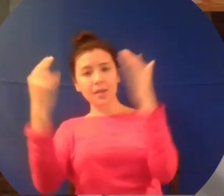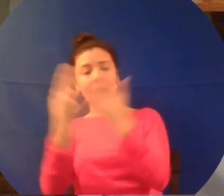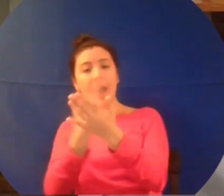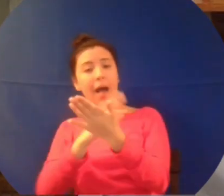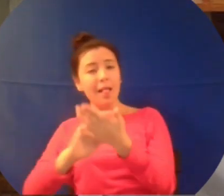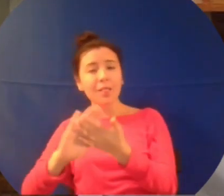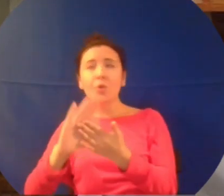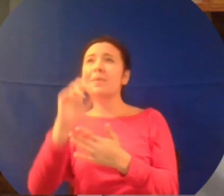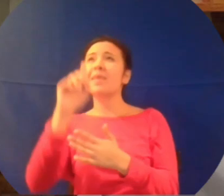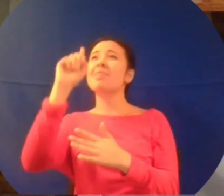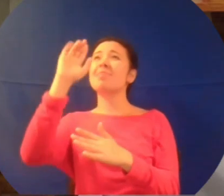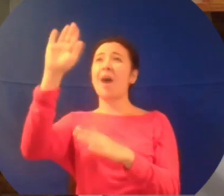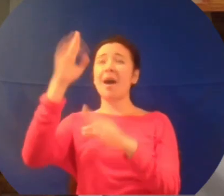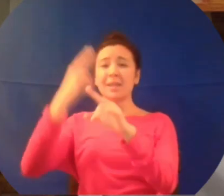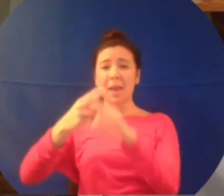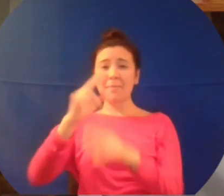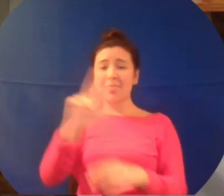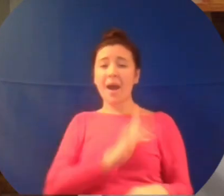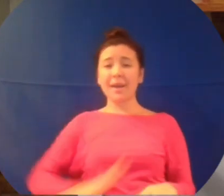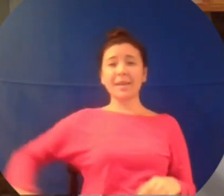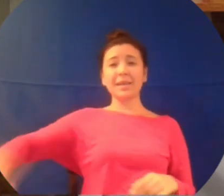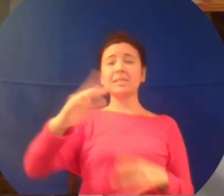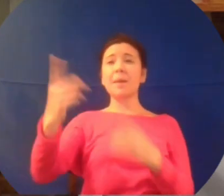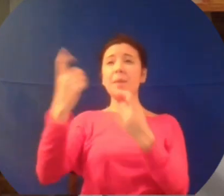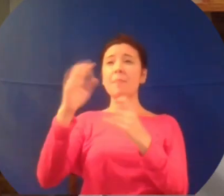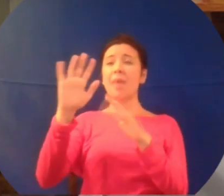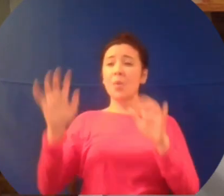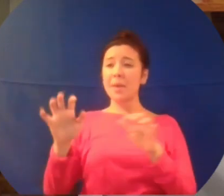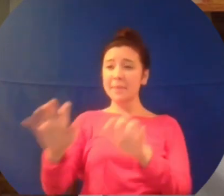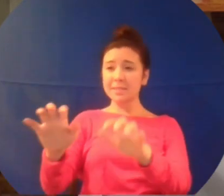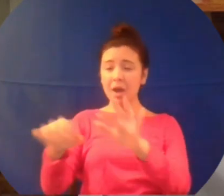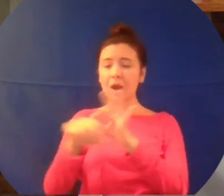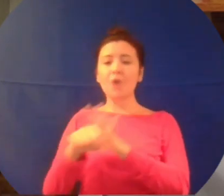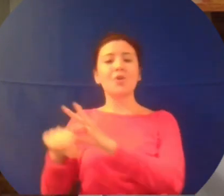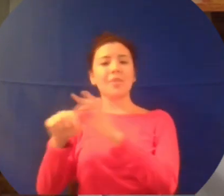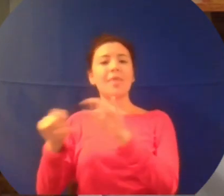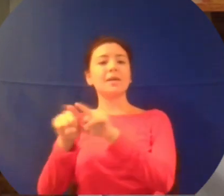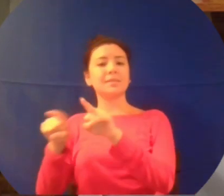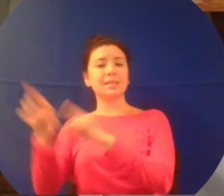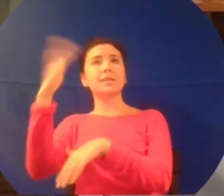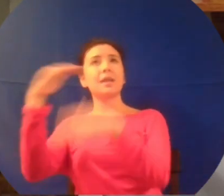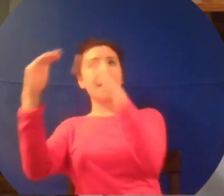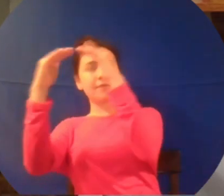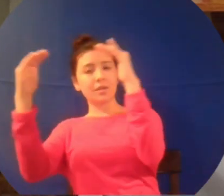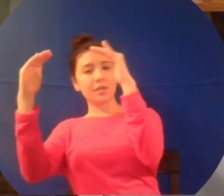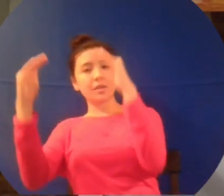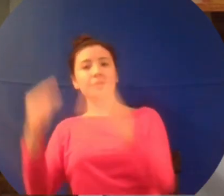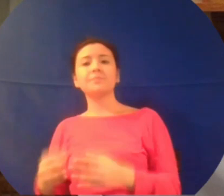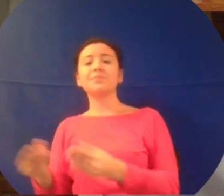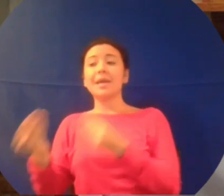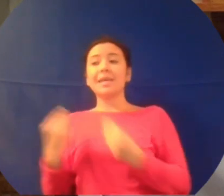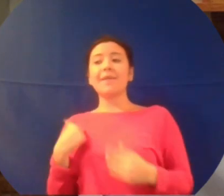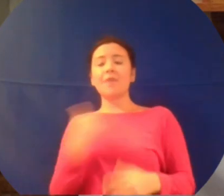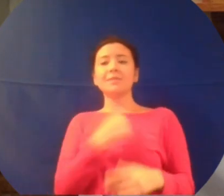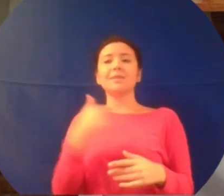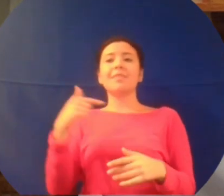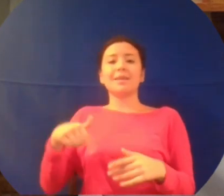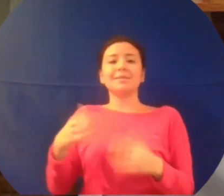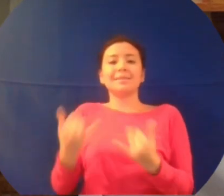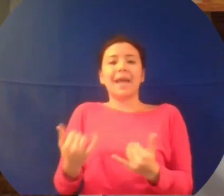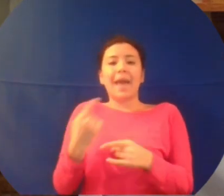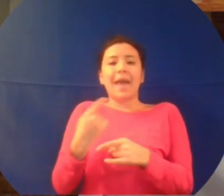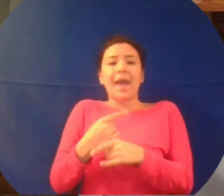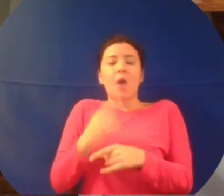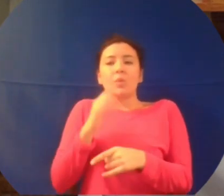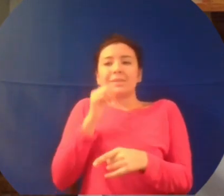thy name. Thy kingdom come, thy will be done, on earth as it is in heaven. Give us this day our